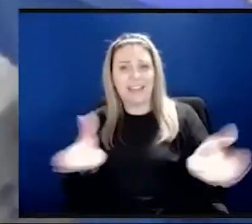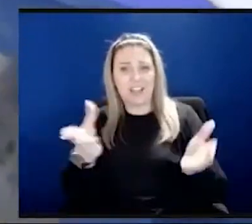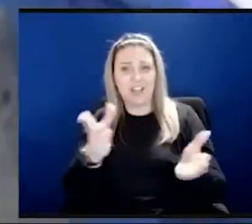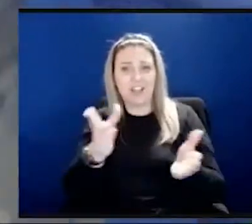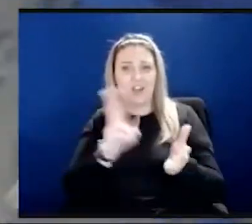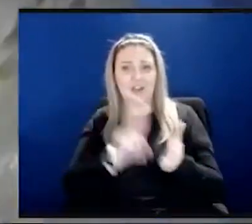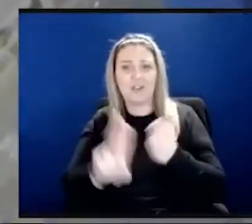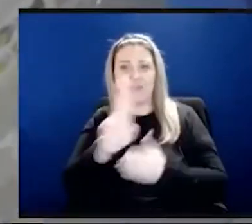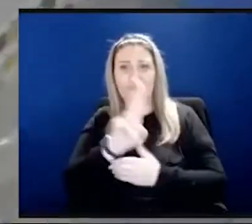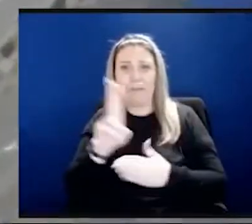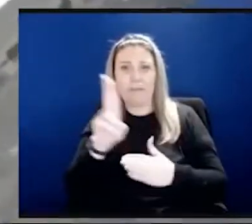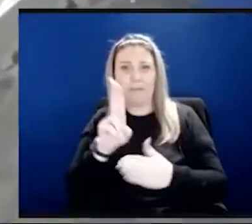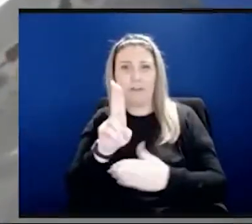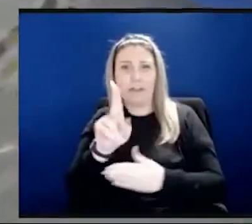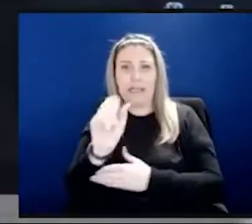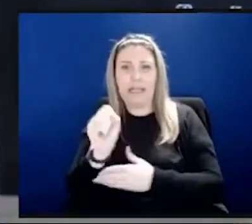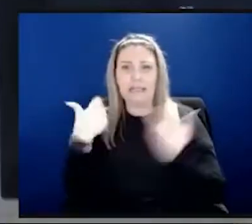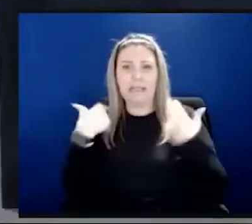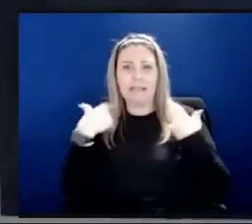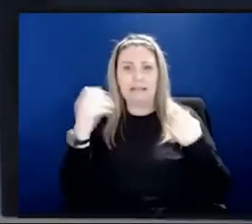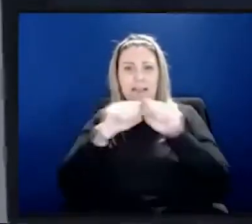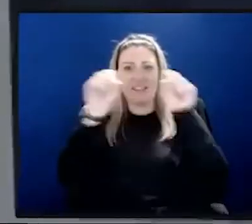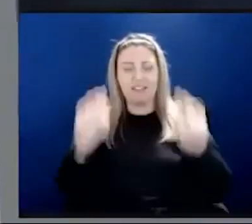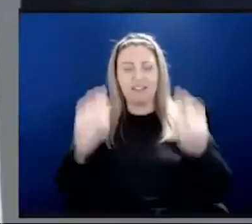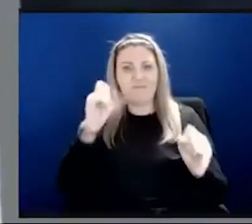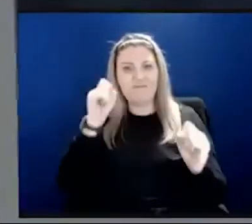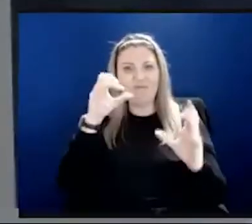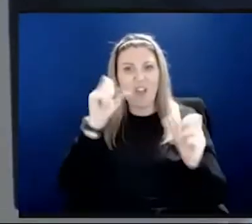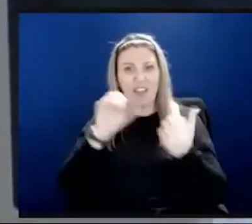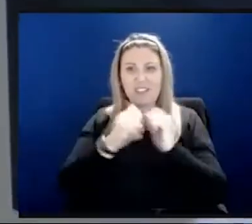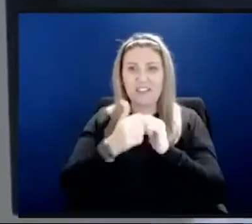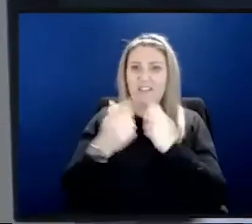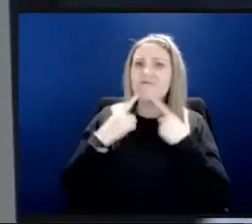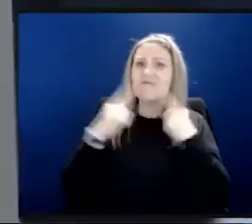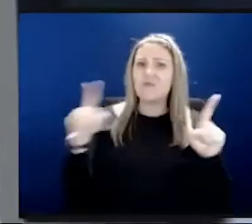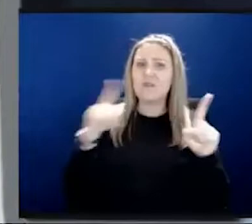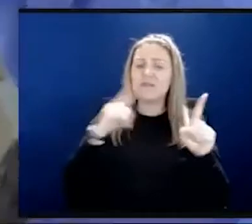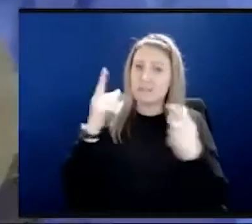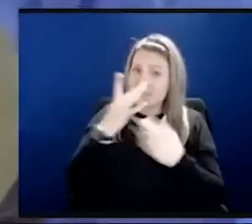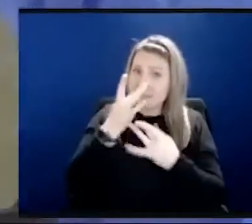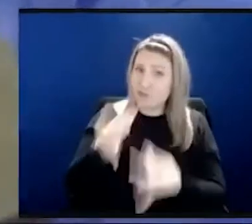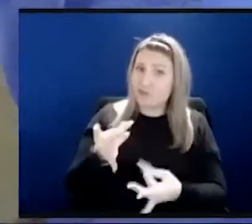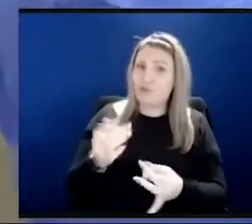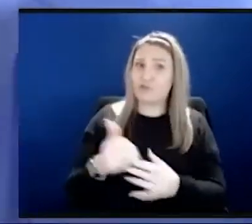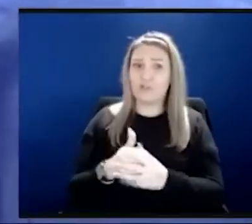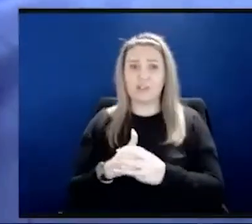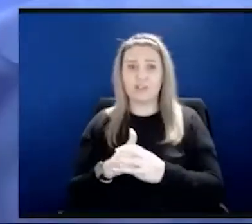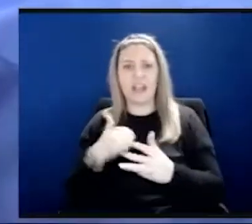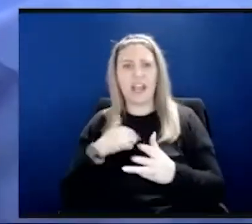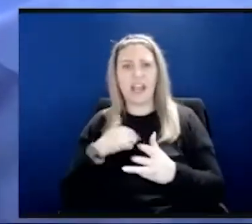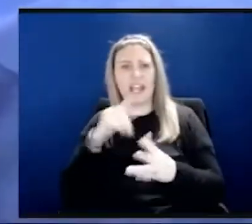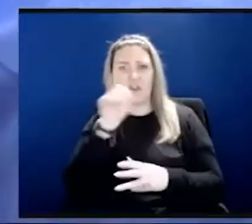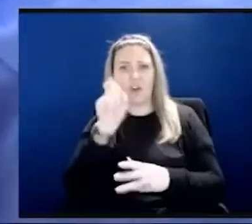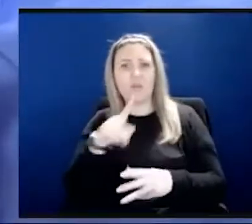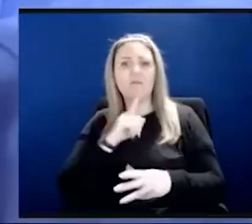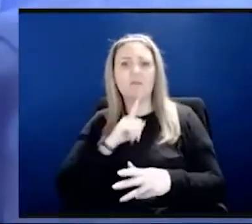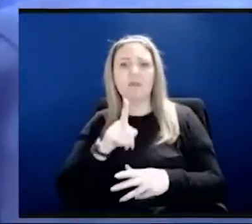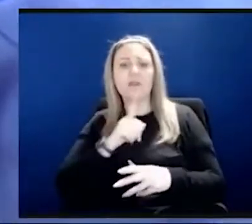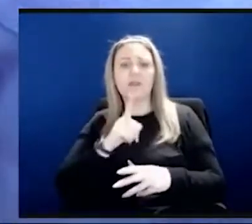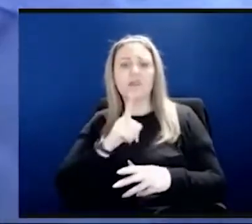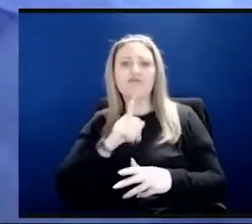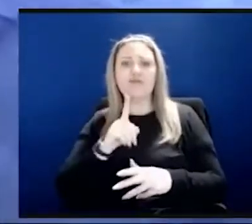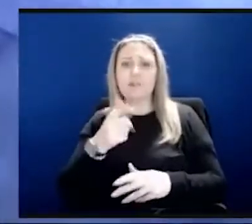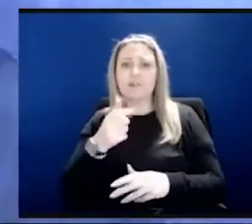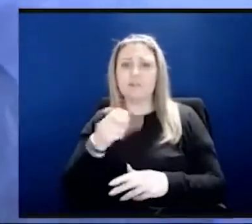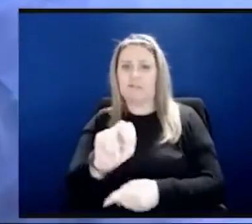is fascinating to see how this works. It's so interesting. I have a question actually that I want to ask both Garen